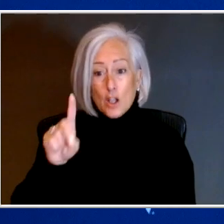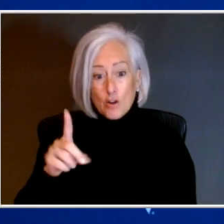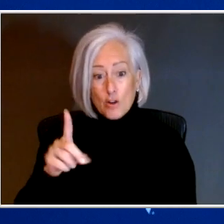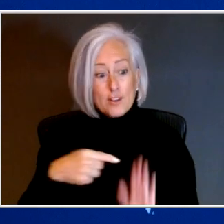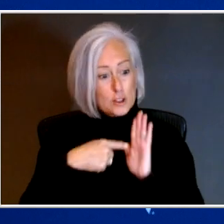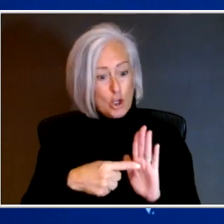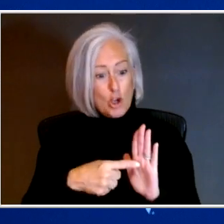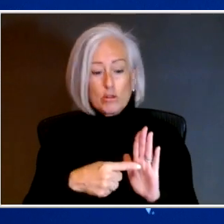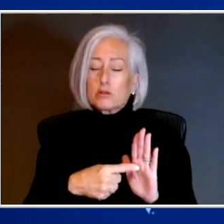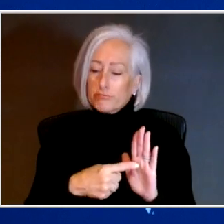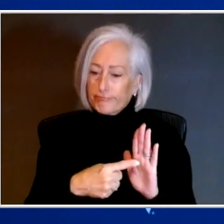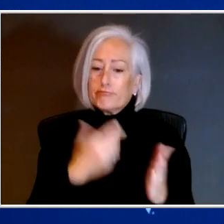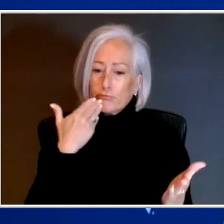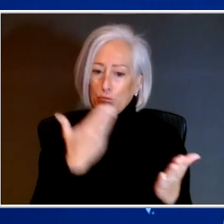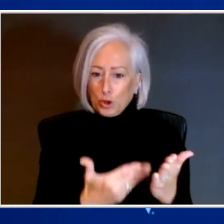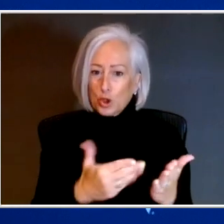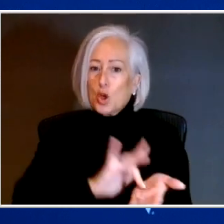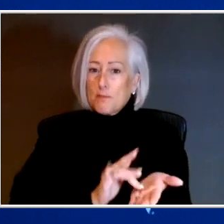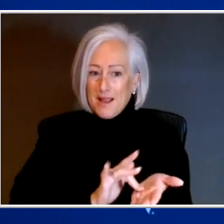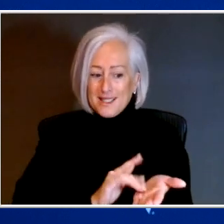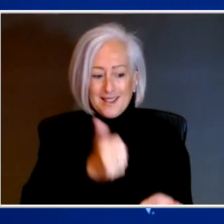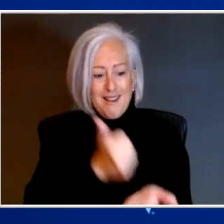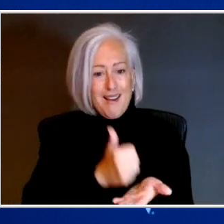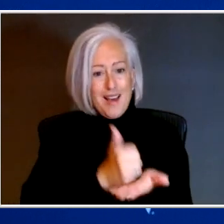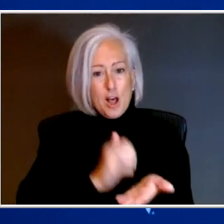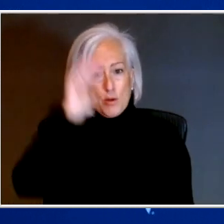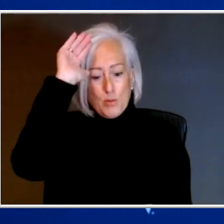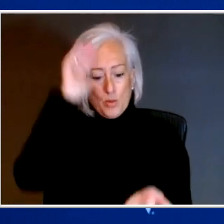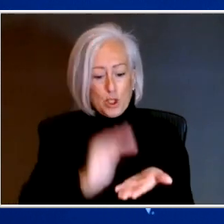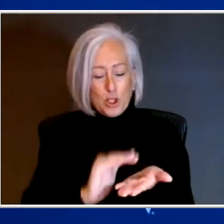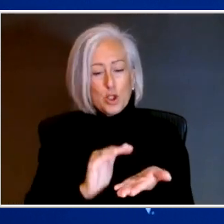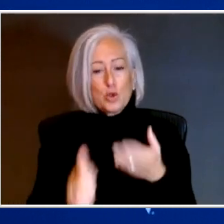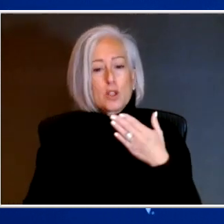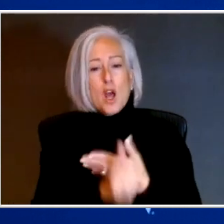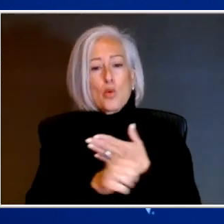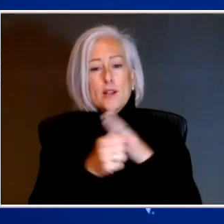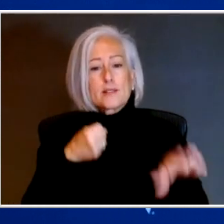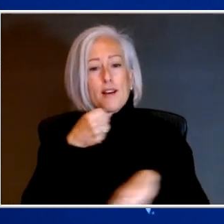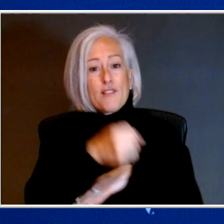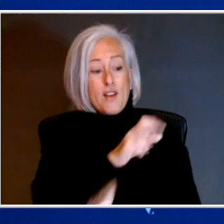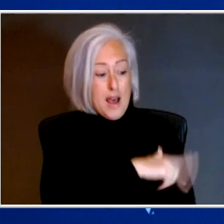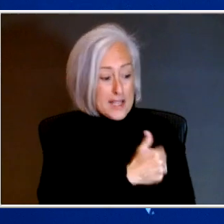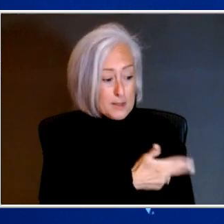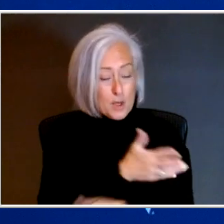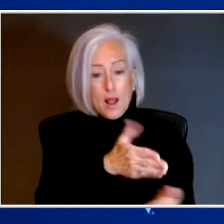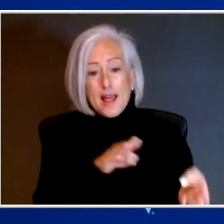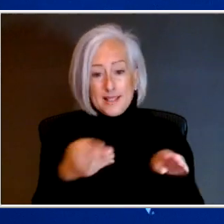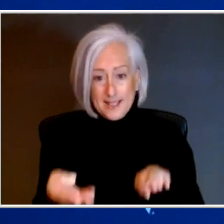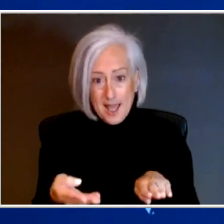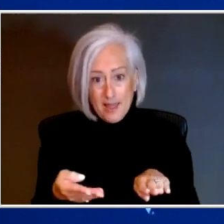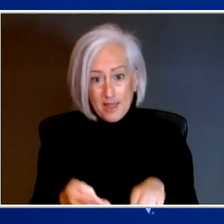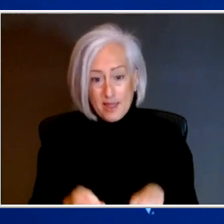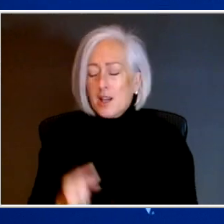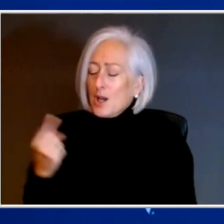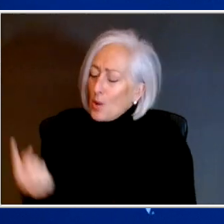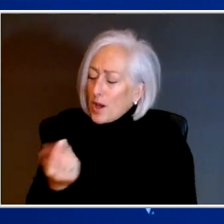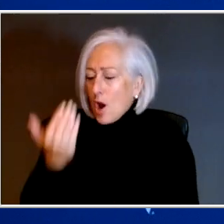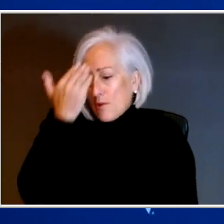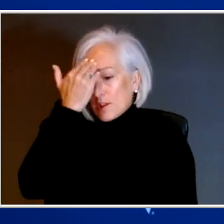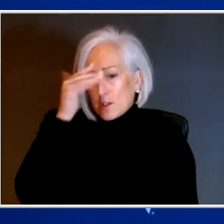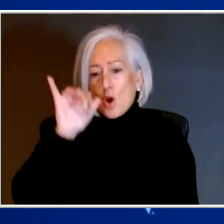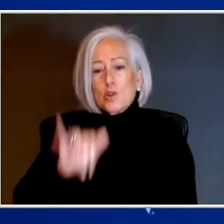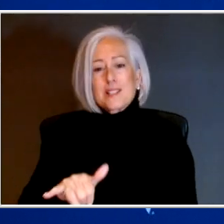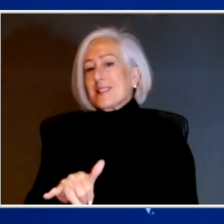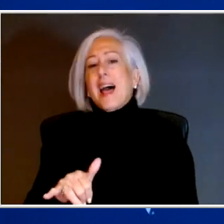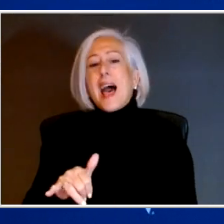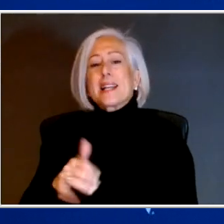reduces, especially people who are at high risk, it reduces their risk of hospitalization and death. We've always known about this significant